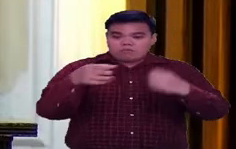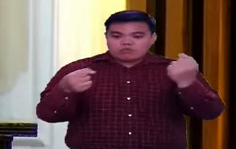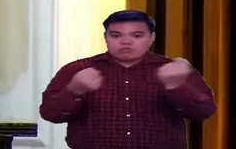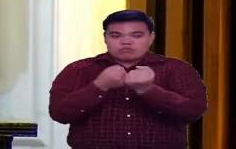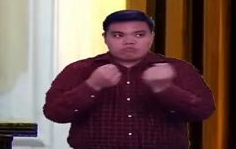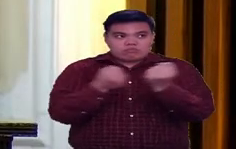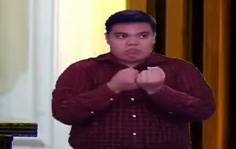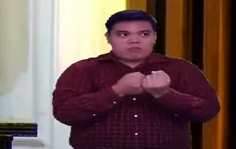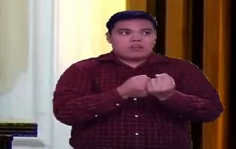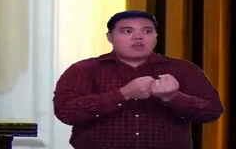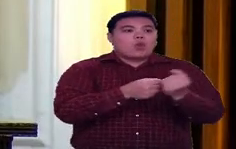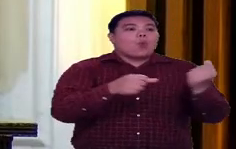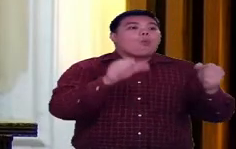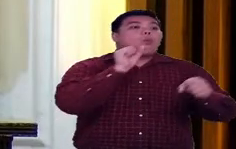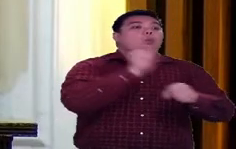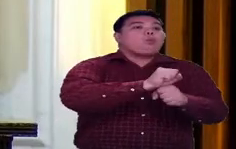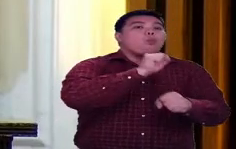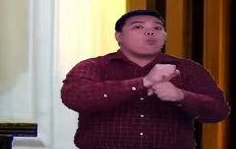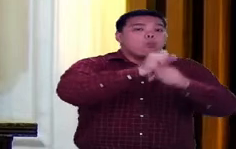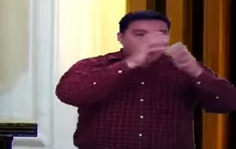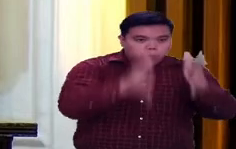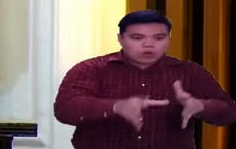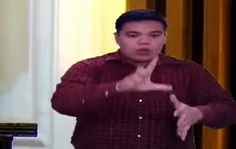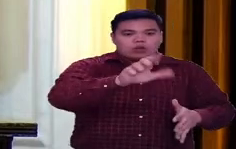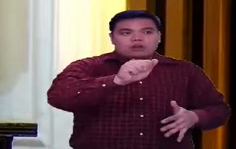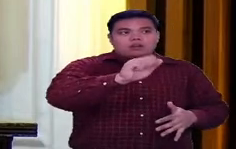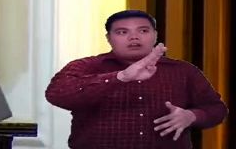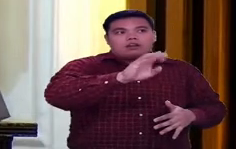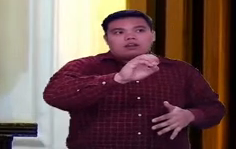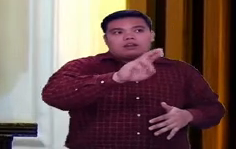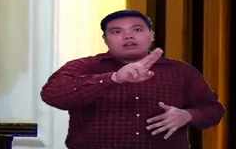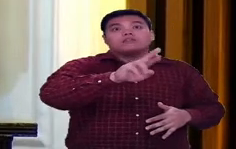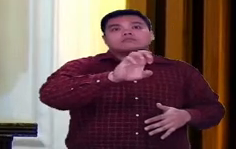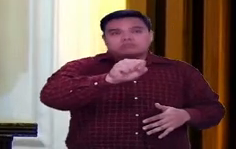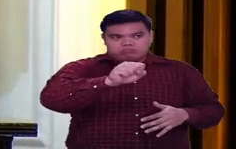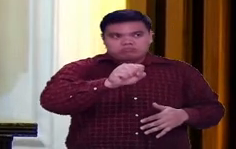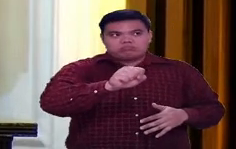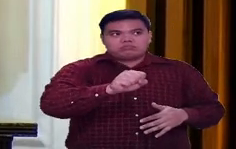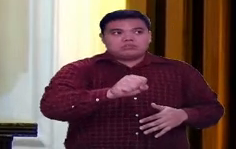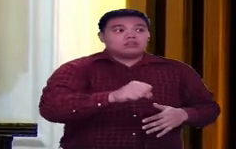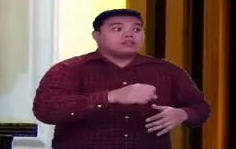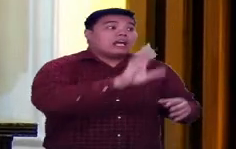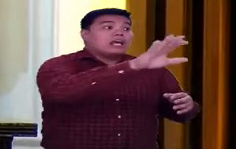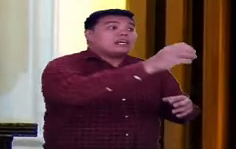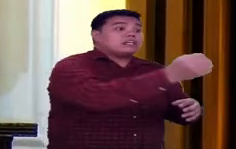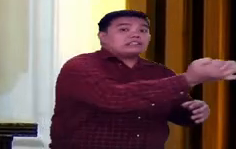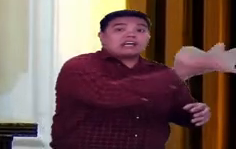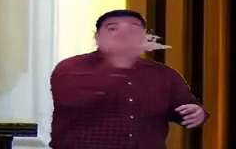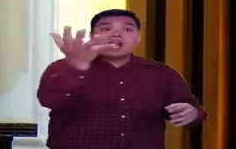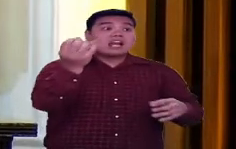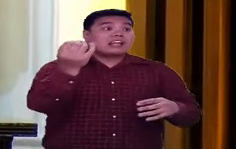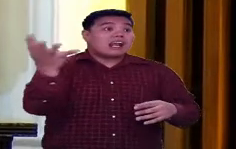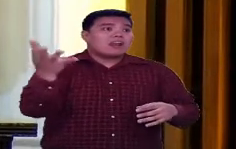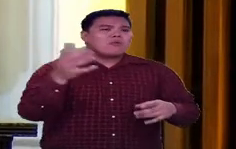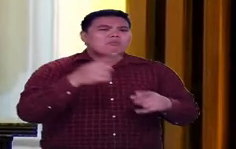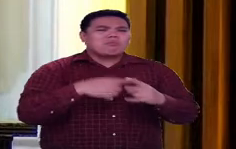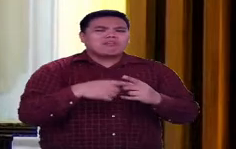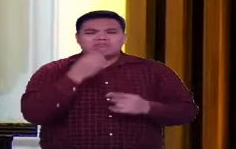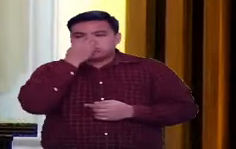supply of laborers. To bring in the harvest, we need laborers. Amen? Number